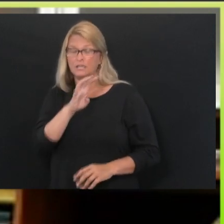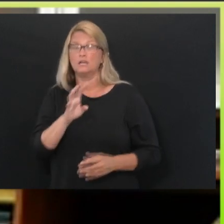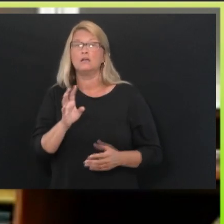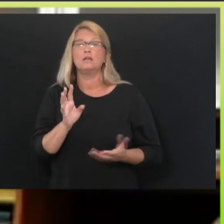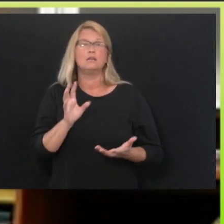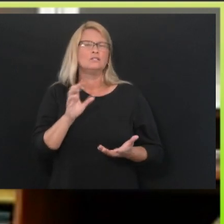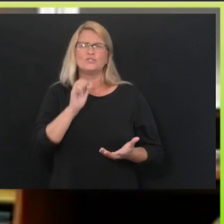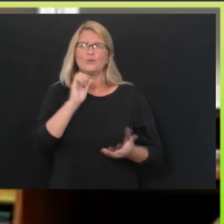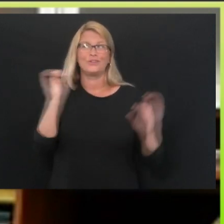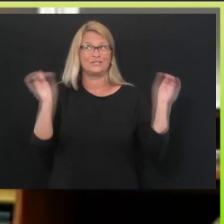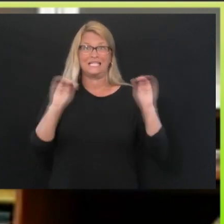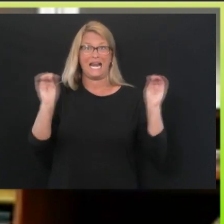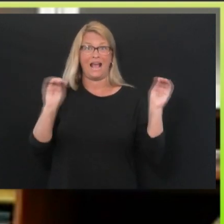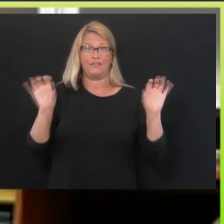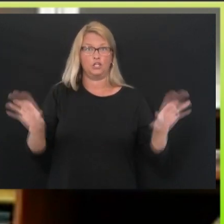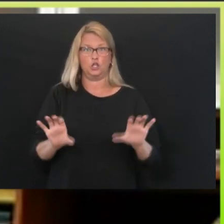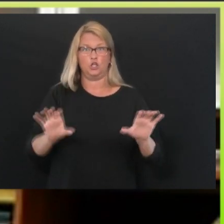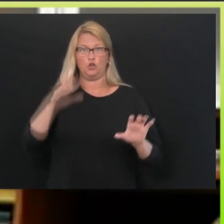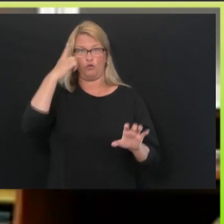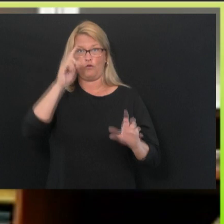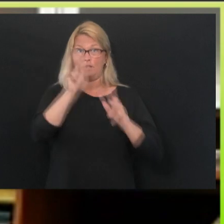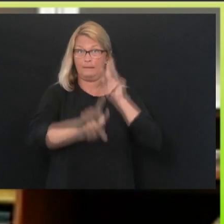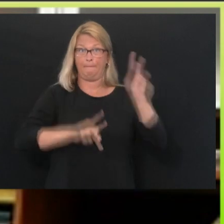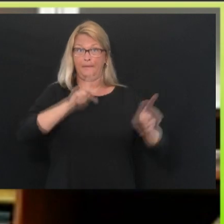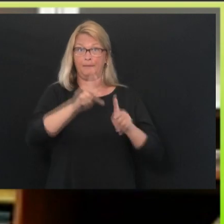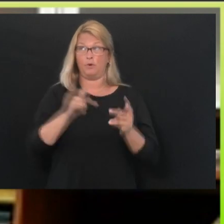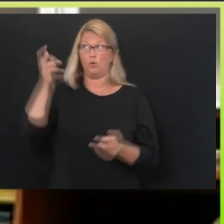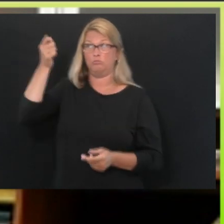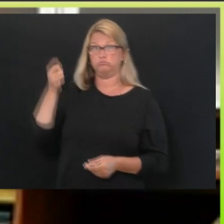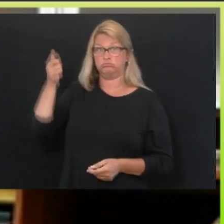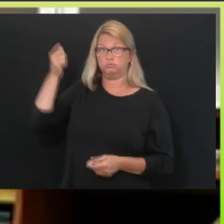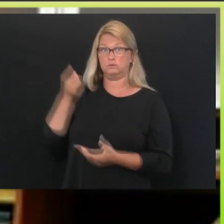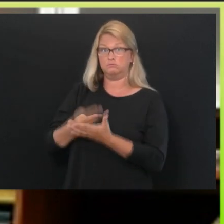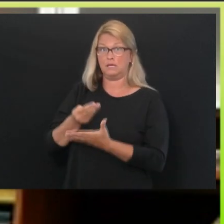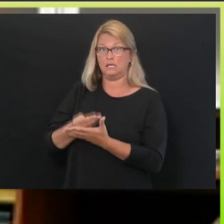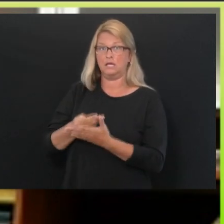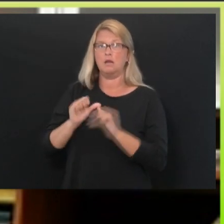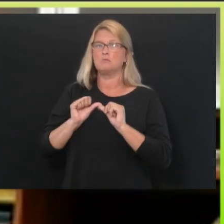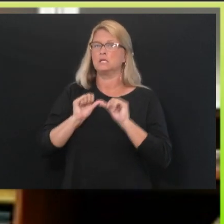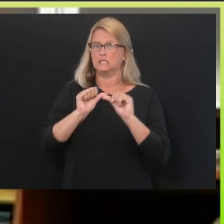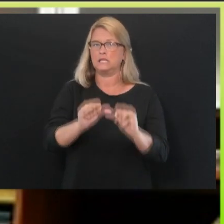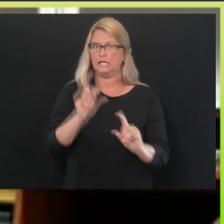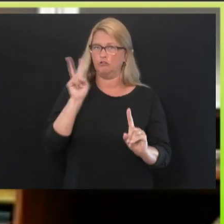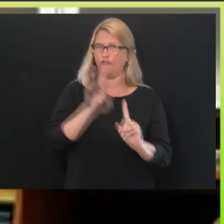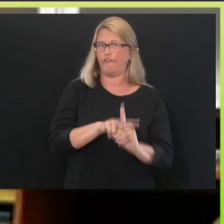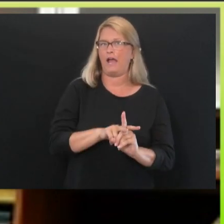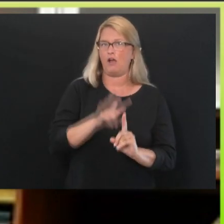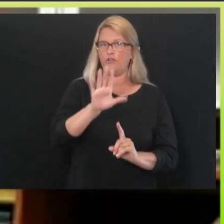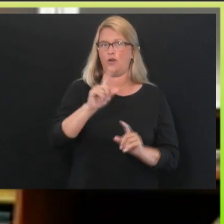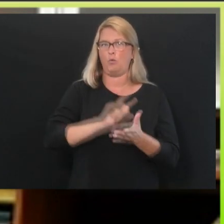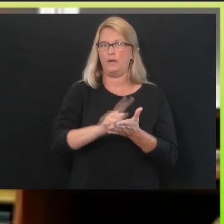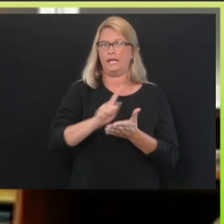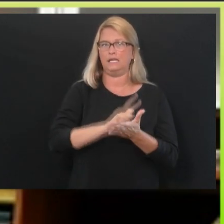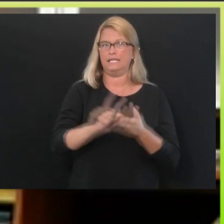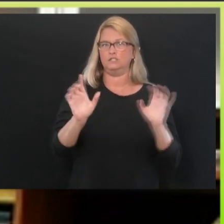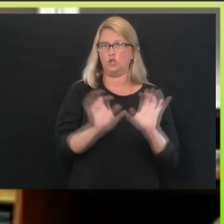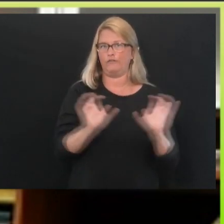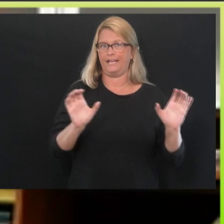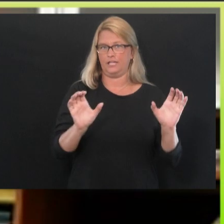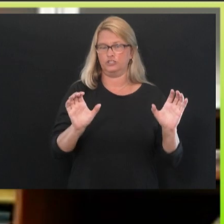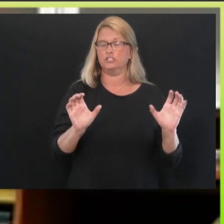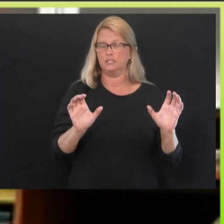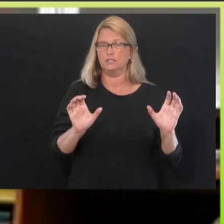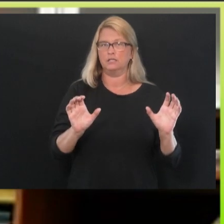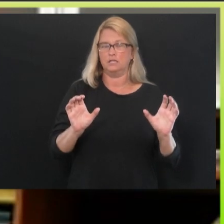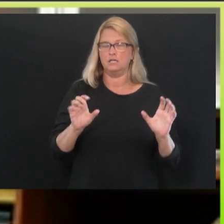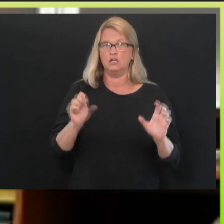on the part of the unemployment claimant other than just continue to file their weekly certifications. And so mechanically, we're